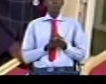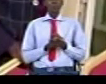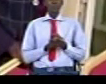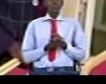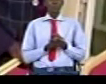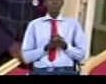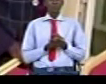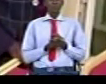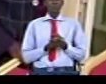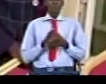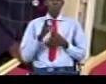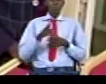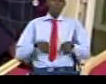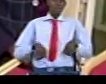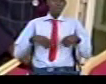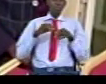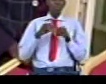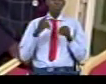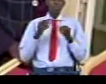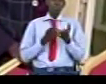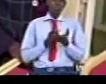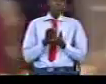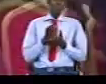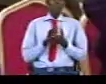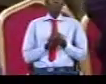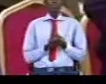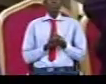You live in the truth.